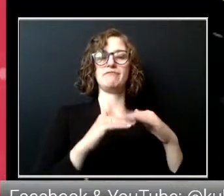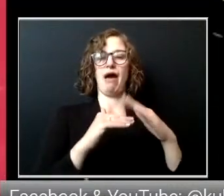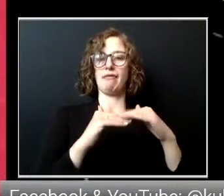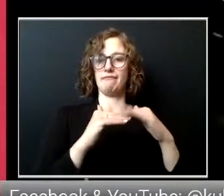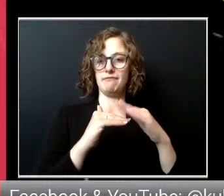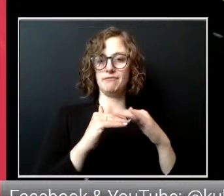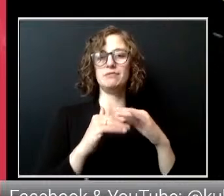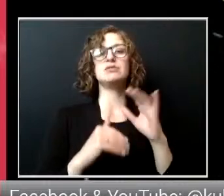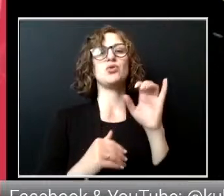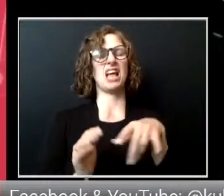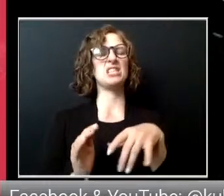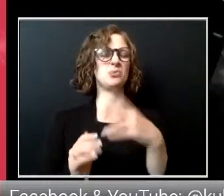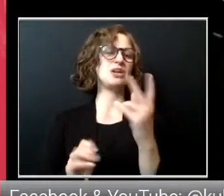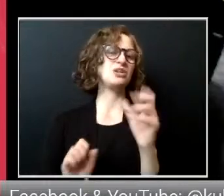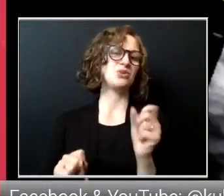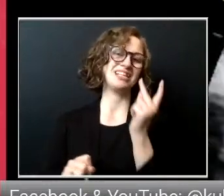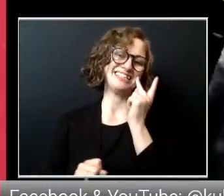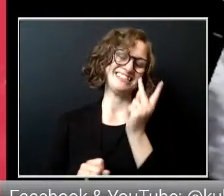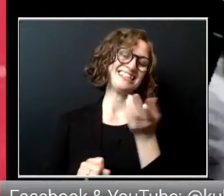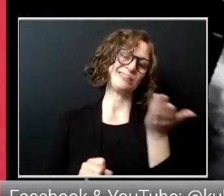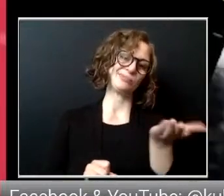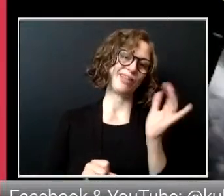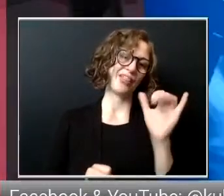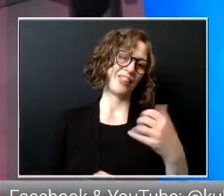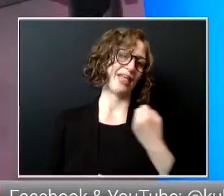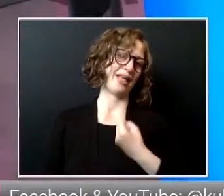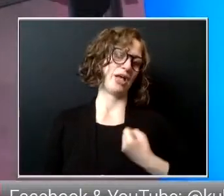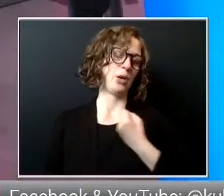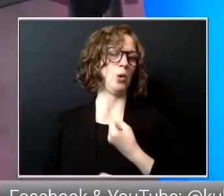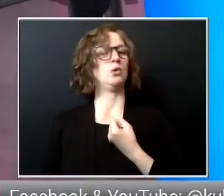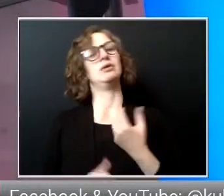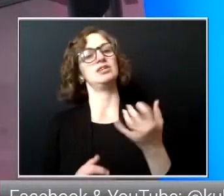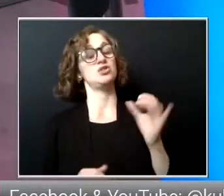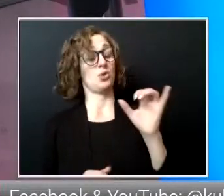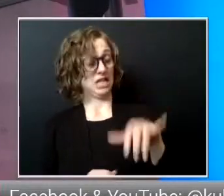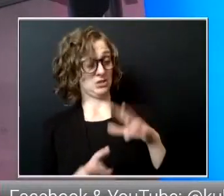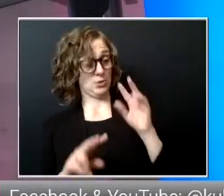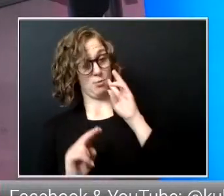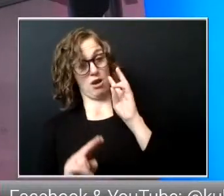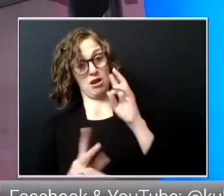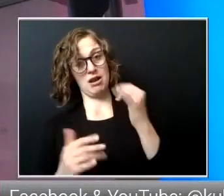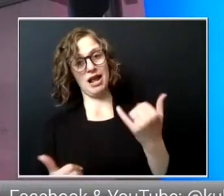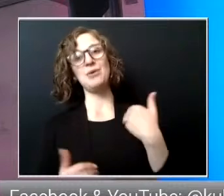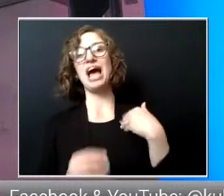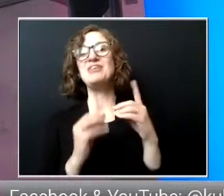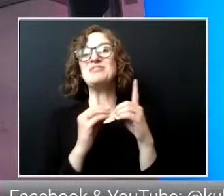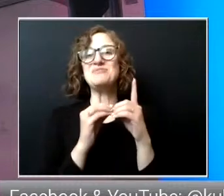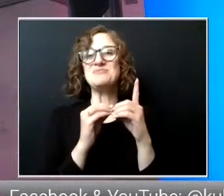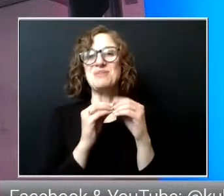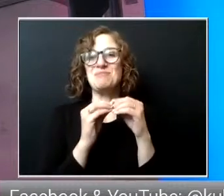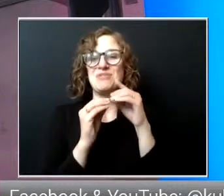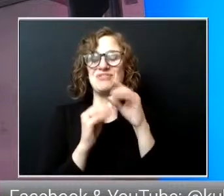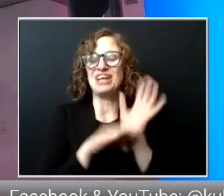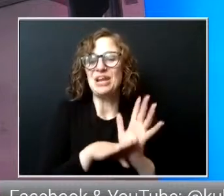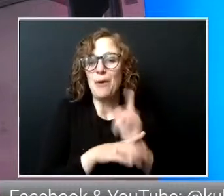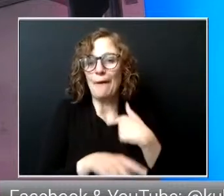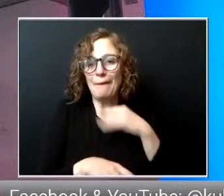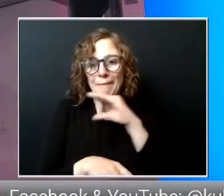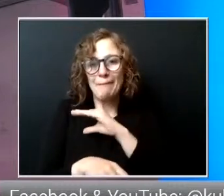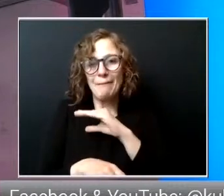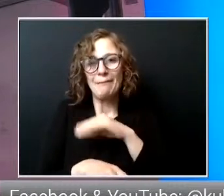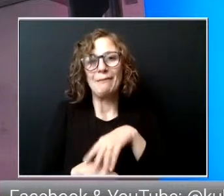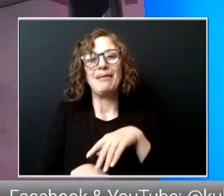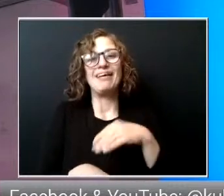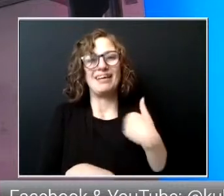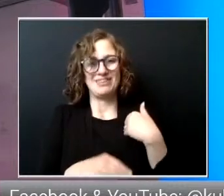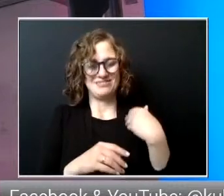this particular echocardiogram view. And that's what you're monitoring now. We have one more video, actually. I fibbed. One more video coming up in the monitor behind us. And this